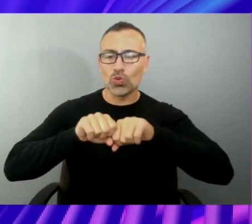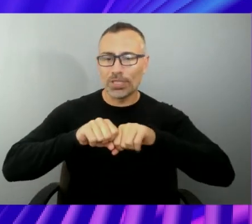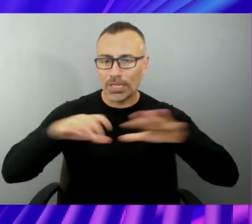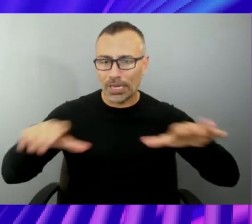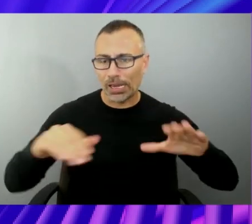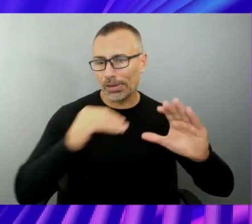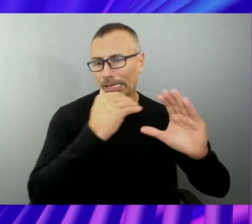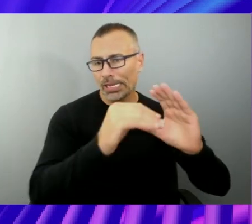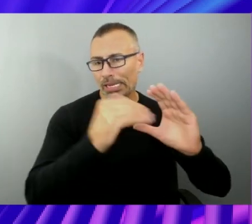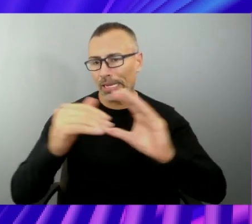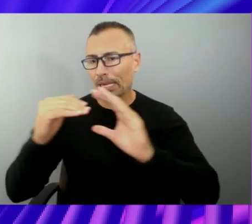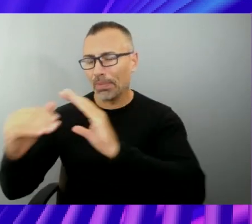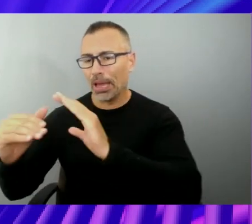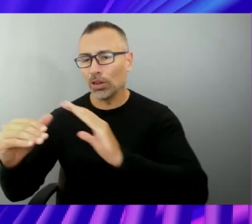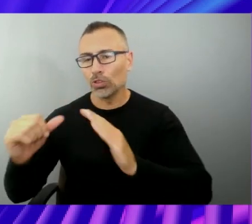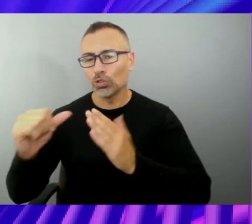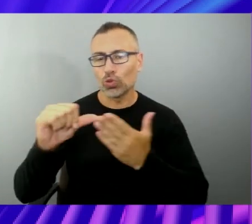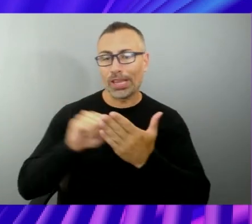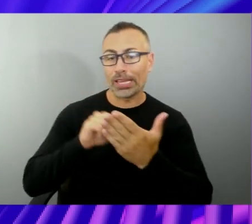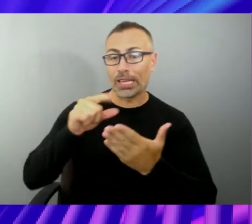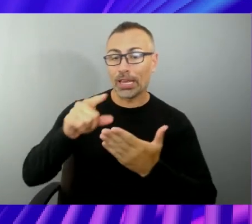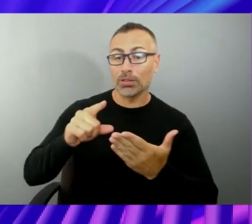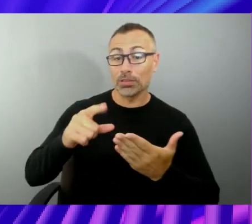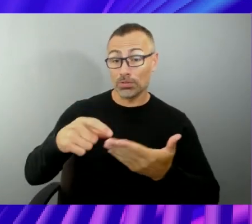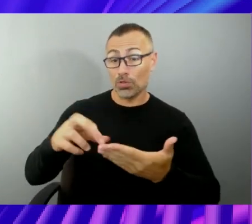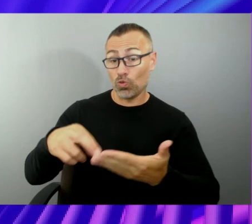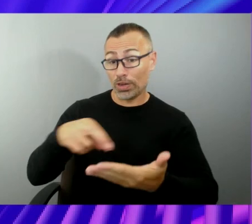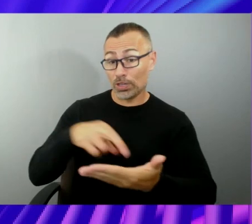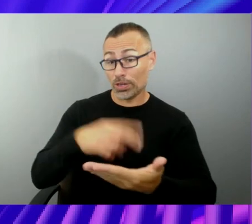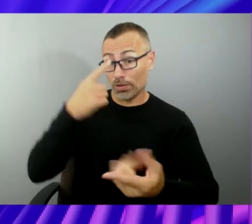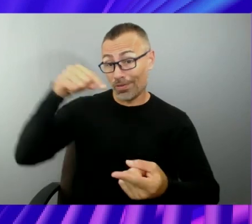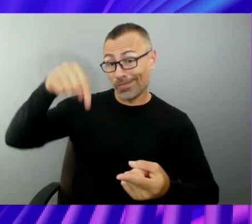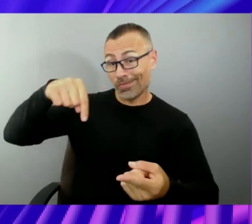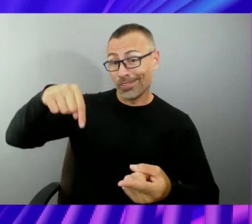the account that is registered for the root on that.